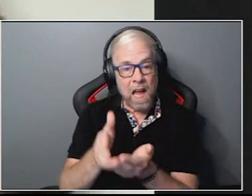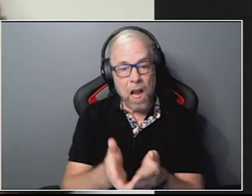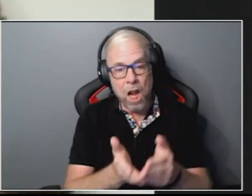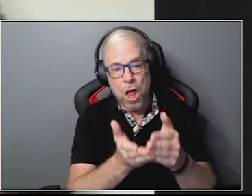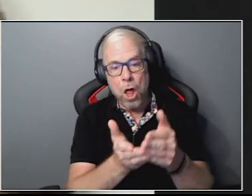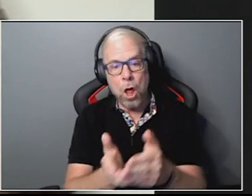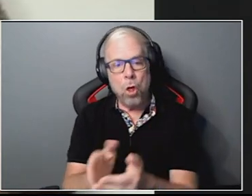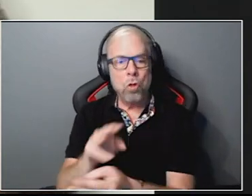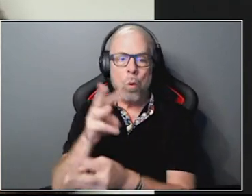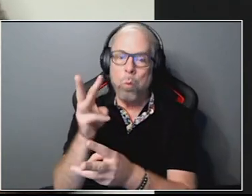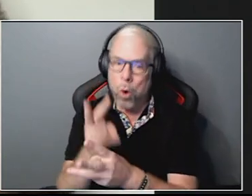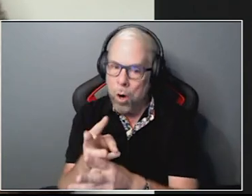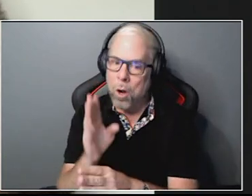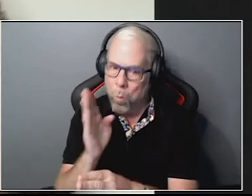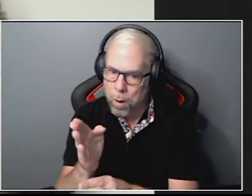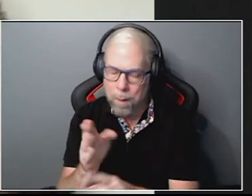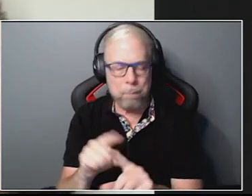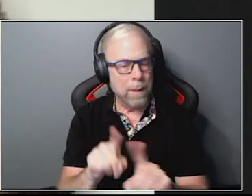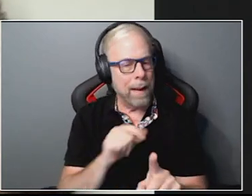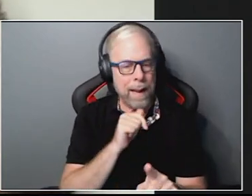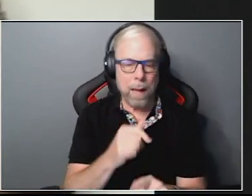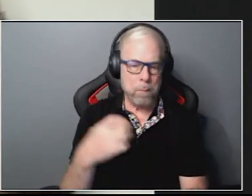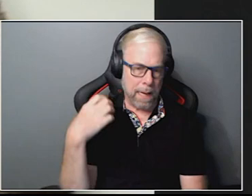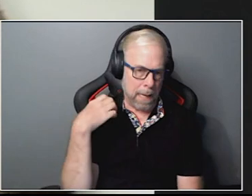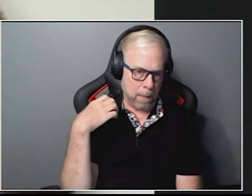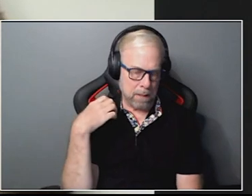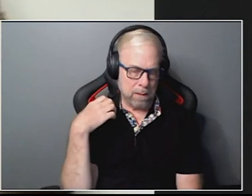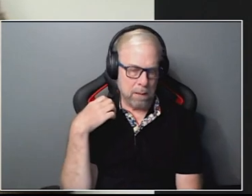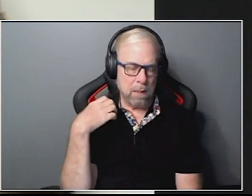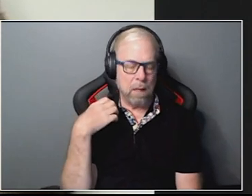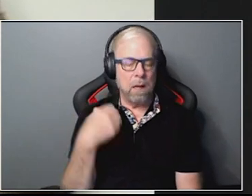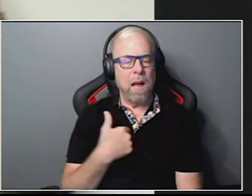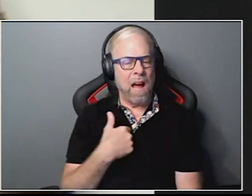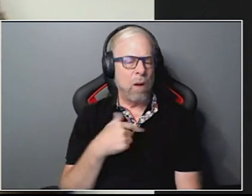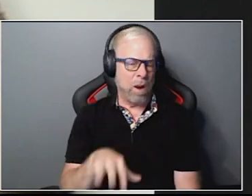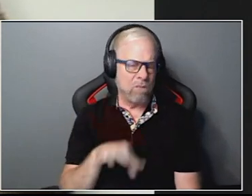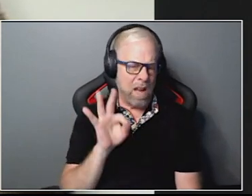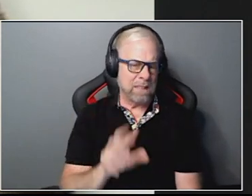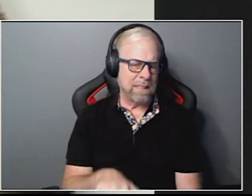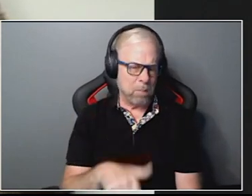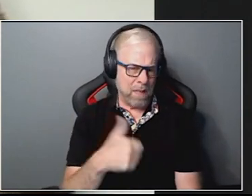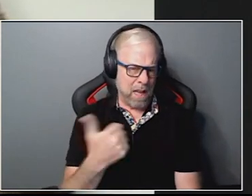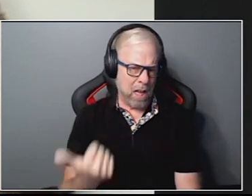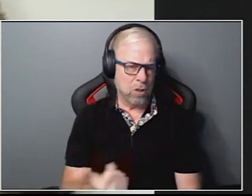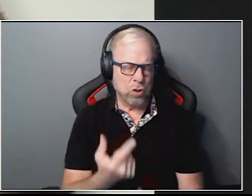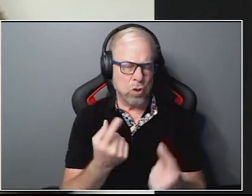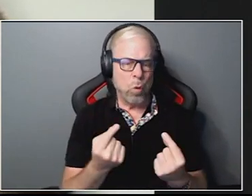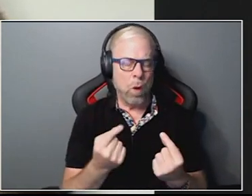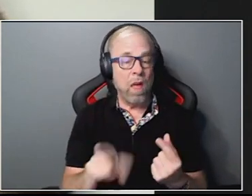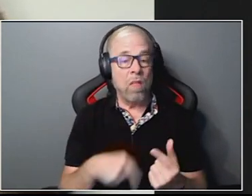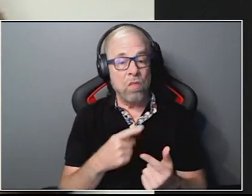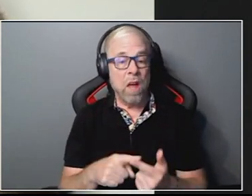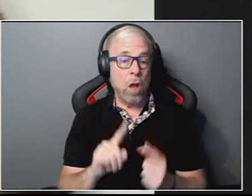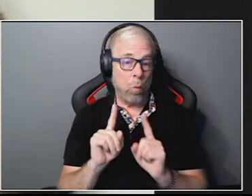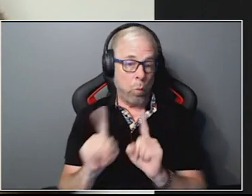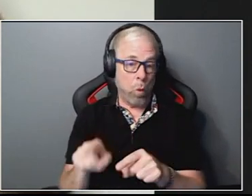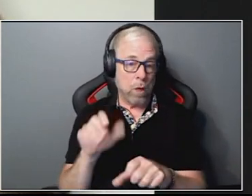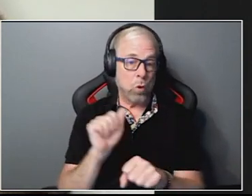a captain. So I decided to find something else to do. And I ended up working in New York City,